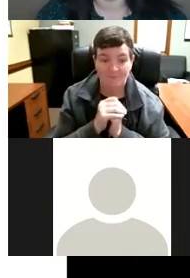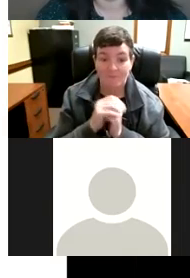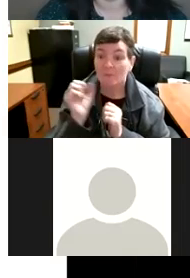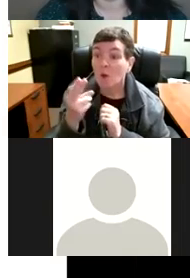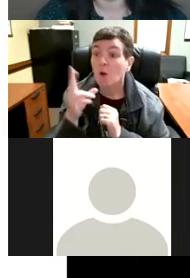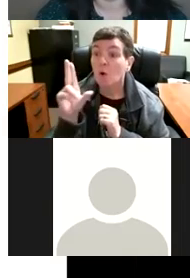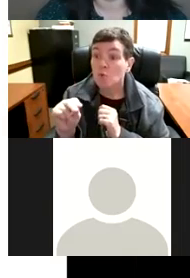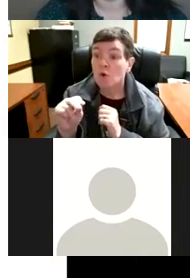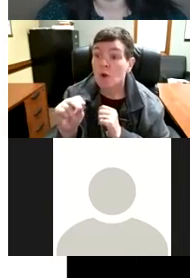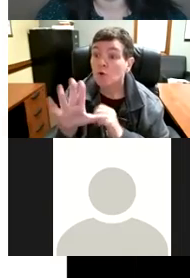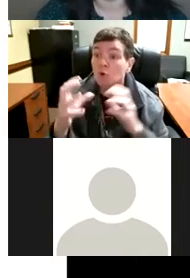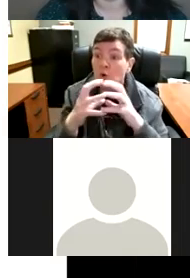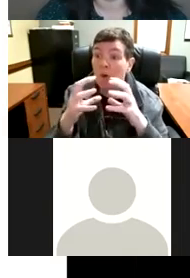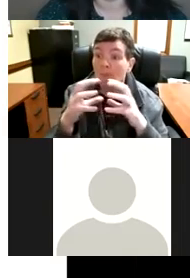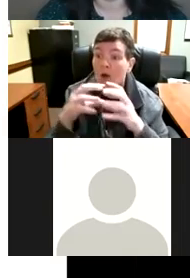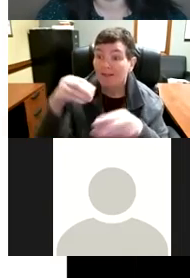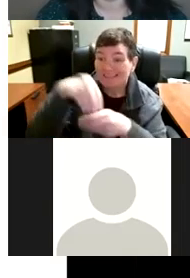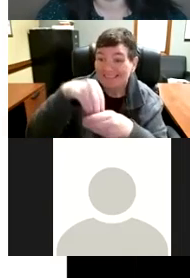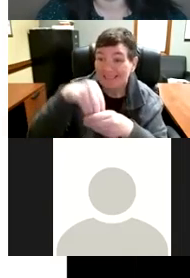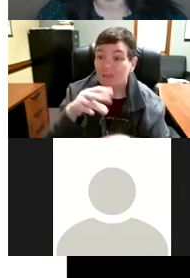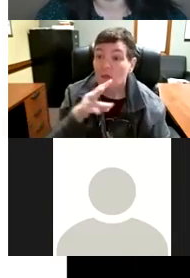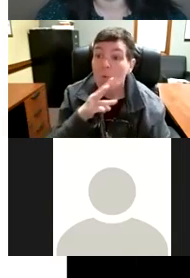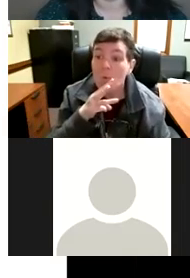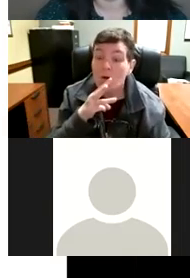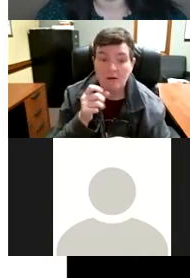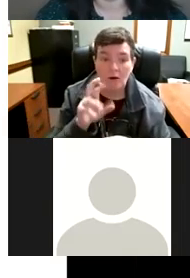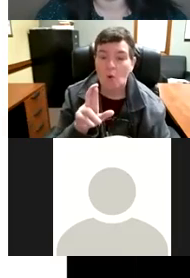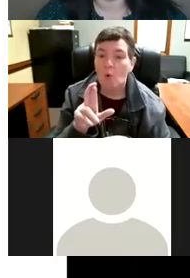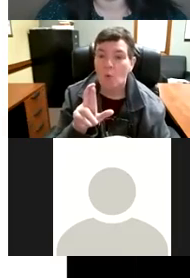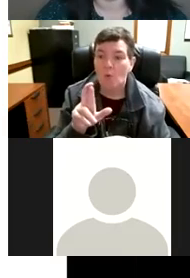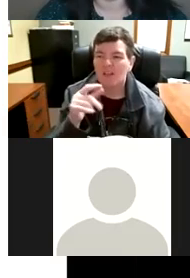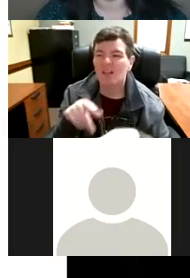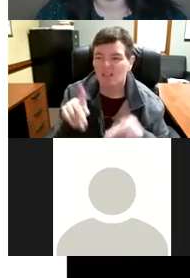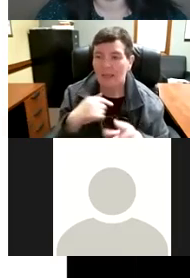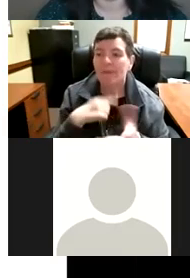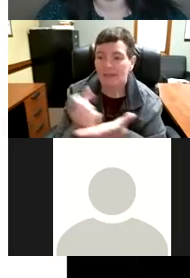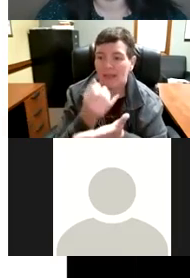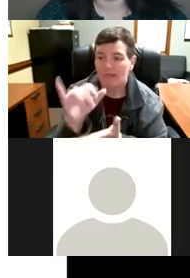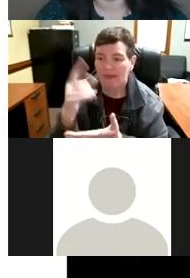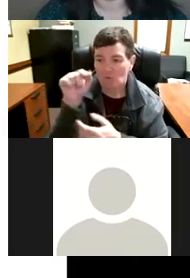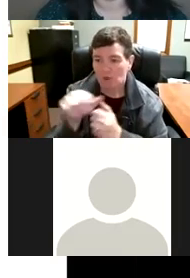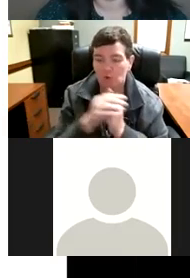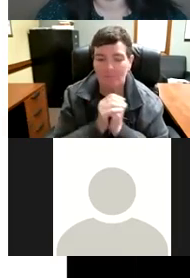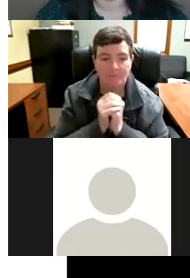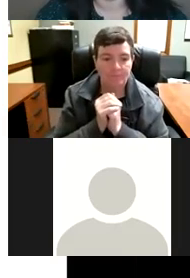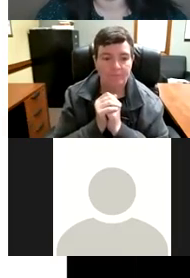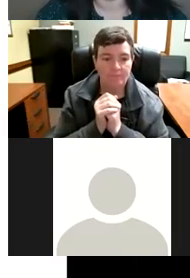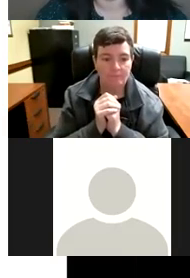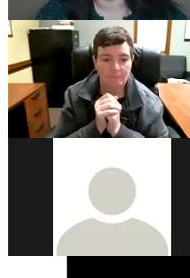Oh no, your ball's in the water. Ooh, let me get that for you.